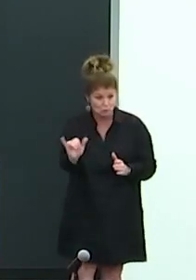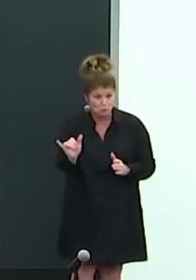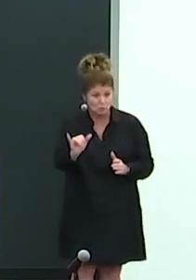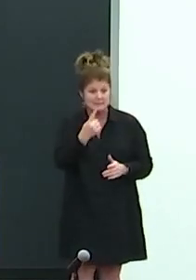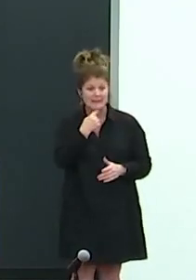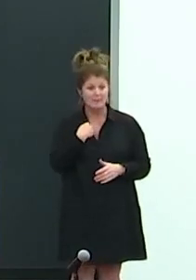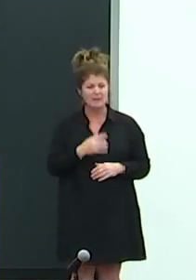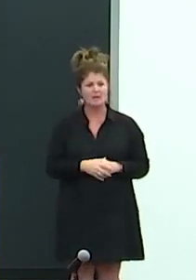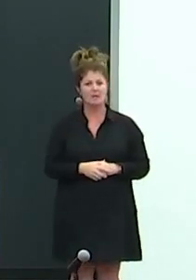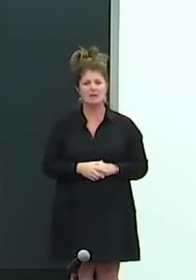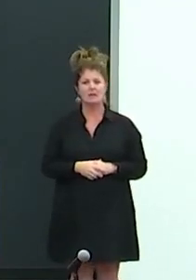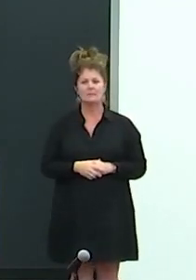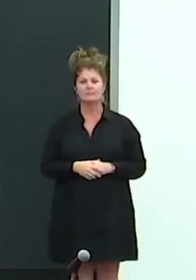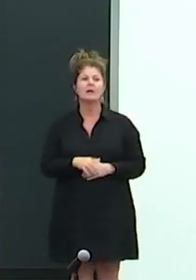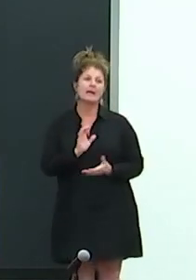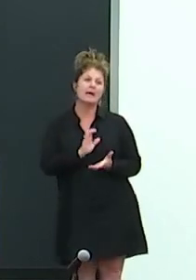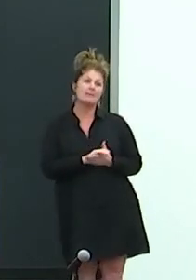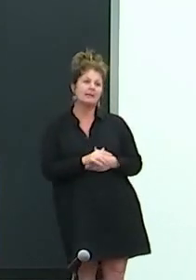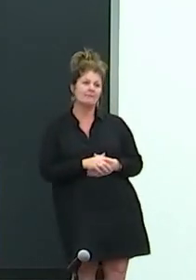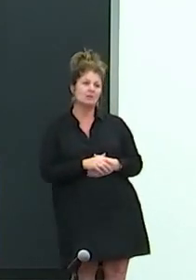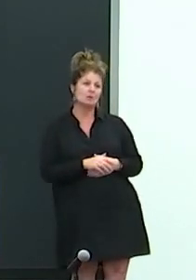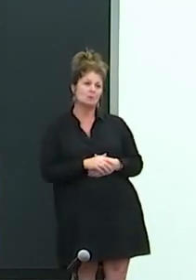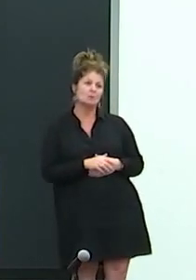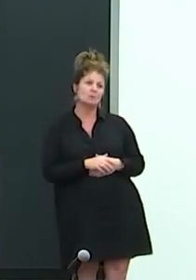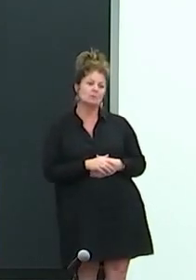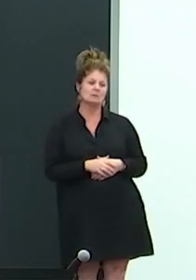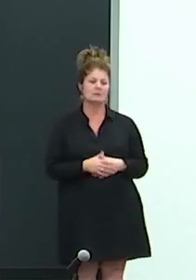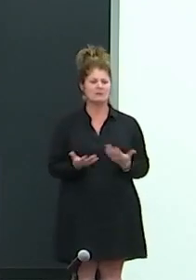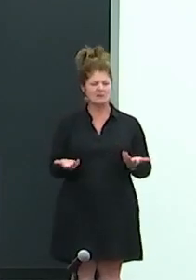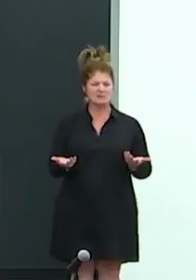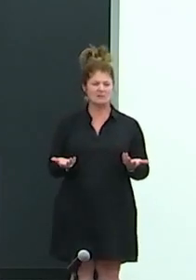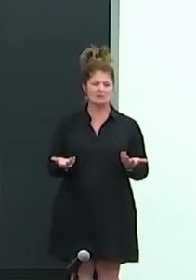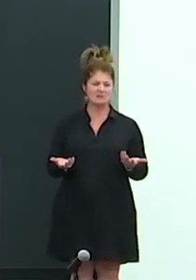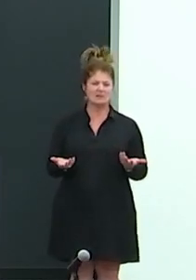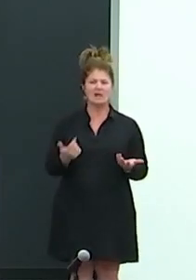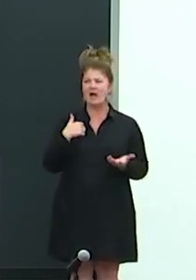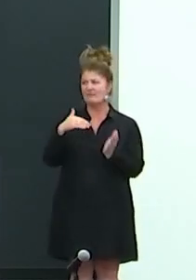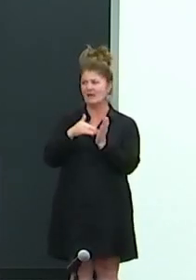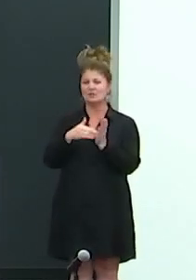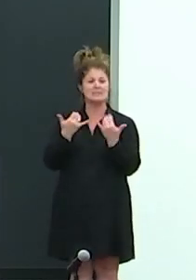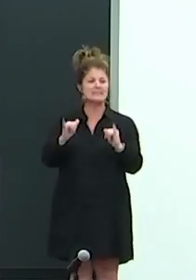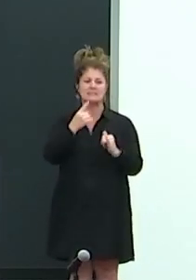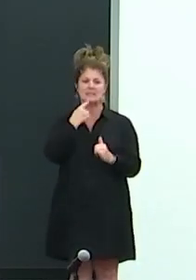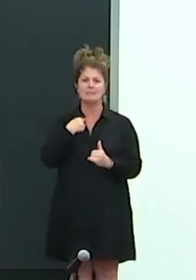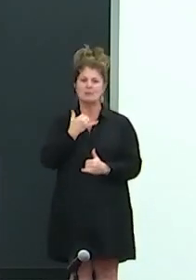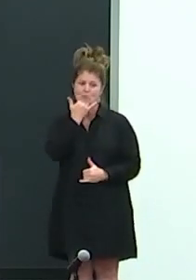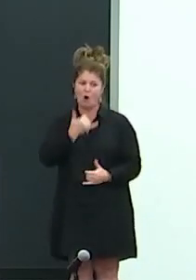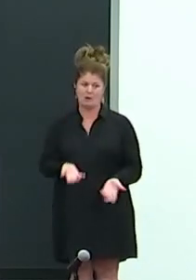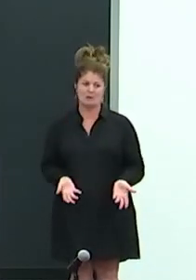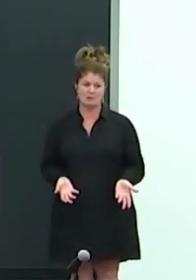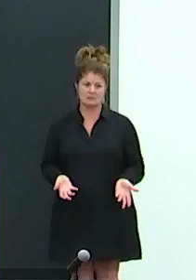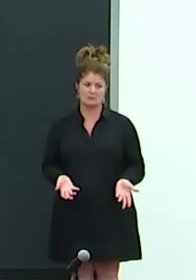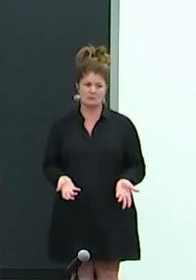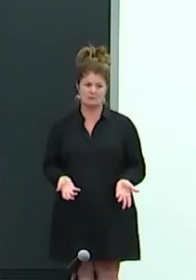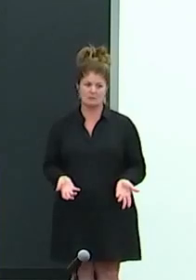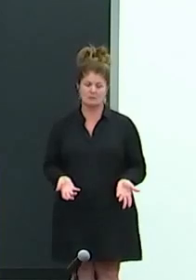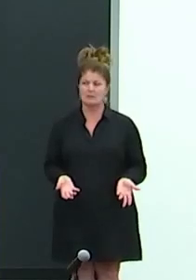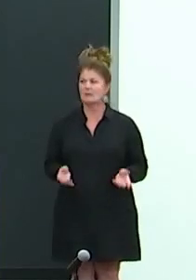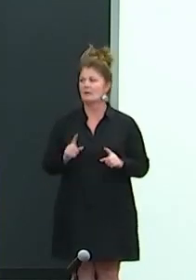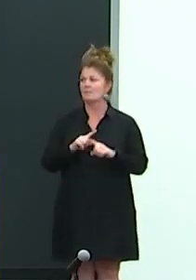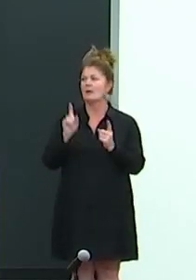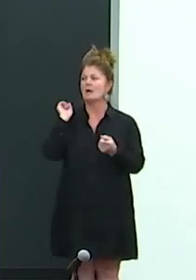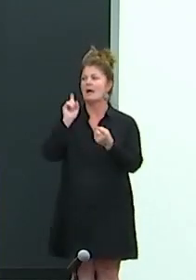tell me. I believe you. I have like doctors who still tell me I'm wrong, and it wasn't until, so I have really bad like